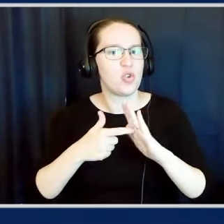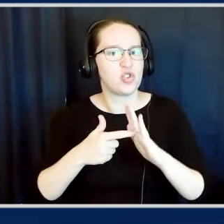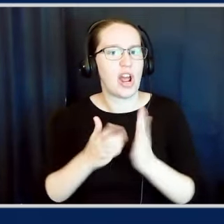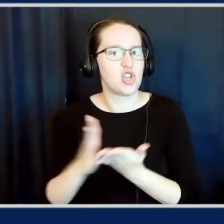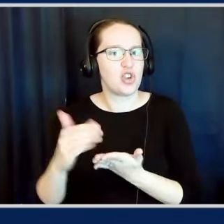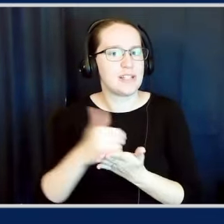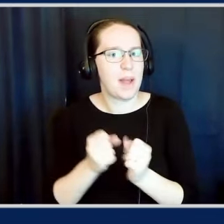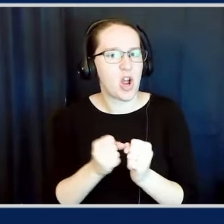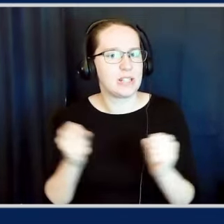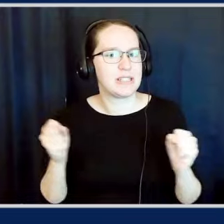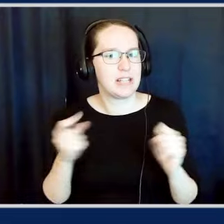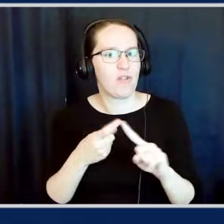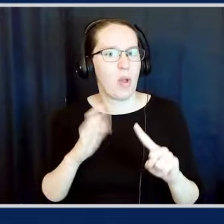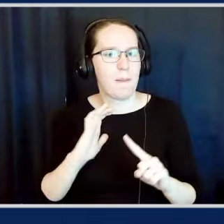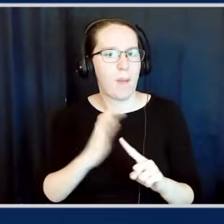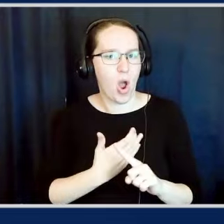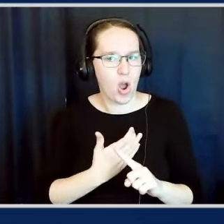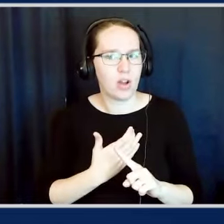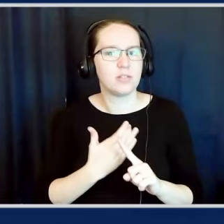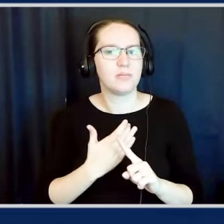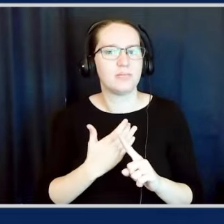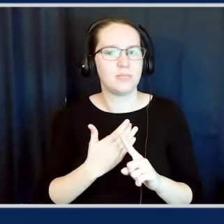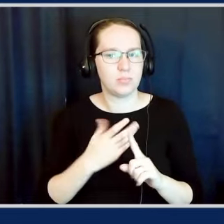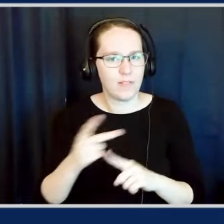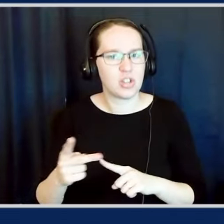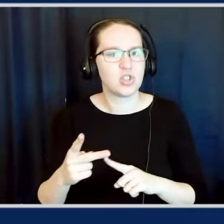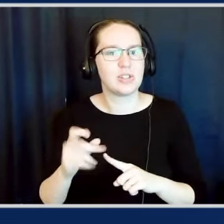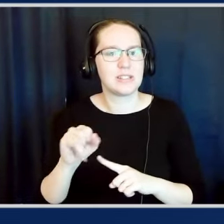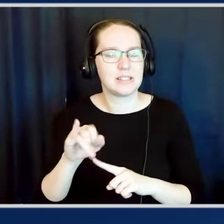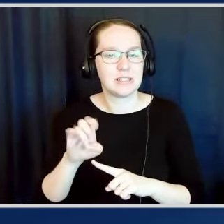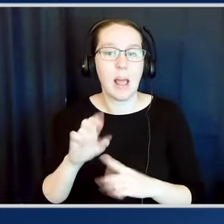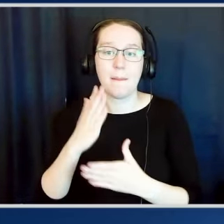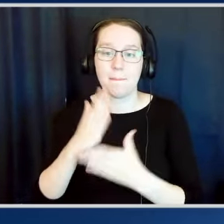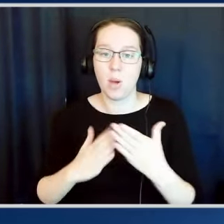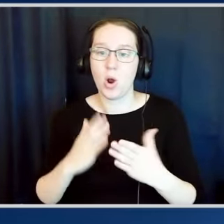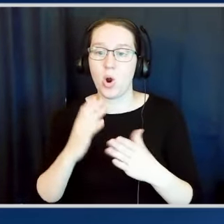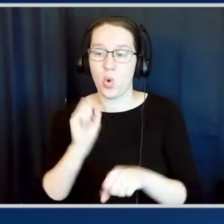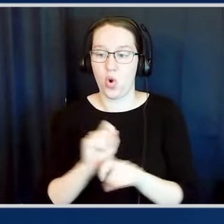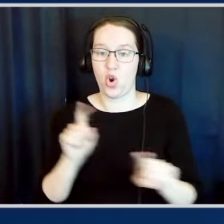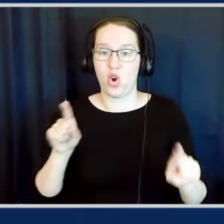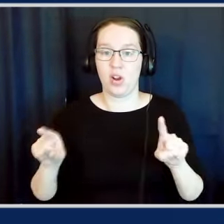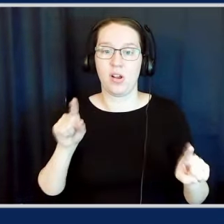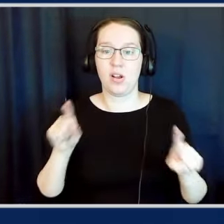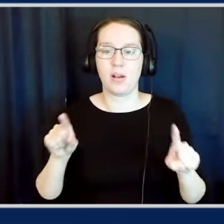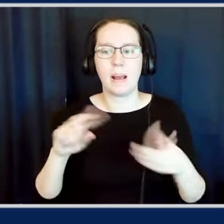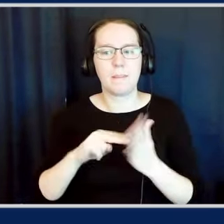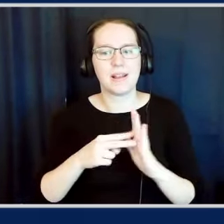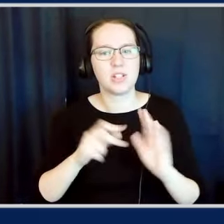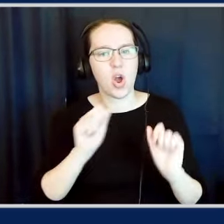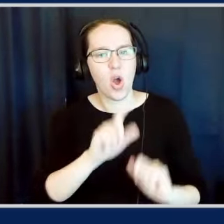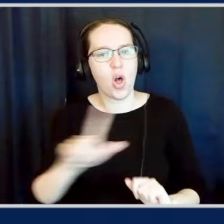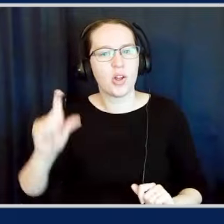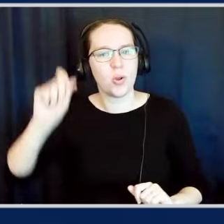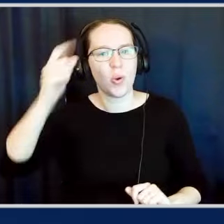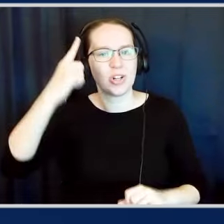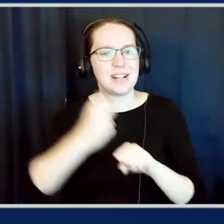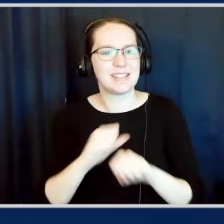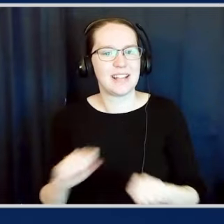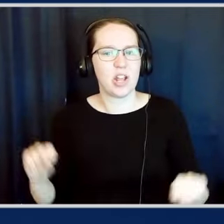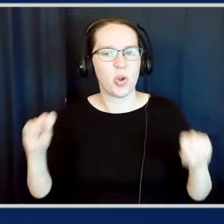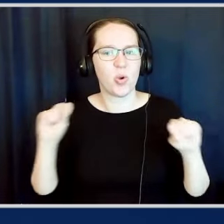so part of the NCC Group work and also the white paper is all of you out there, we understand security is